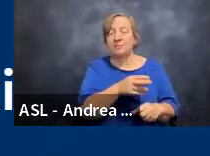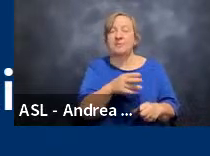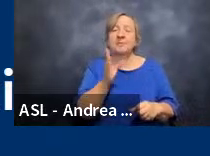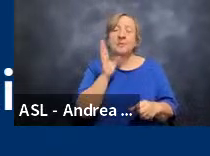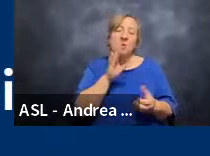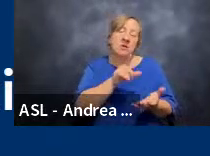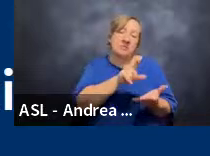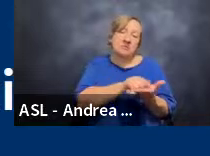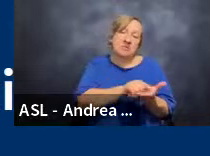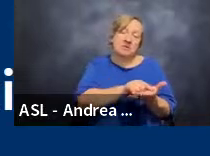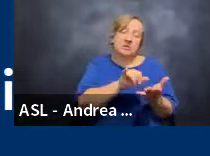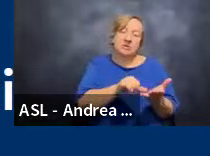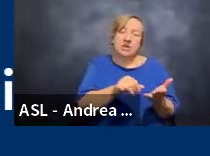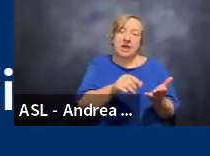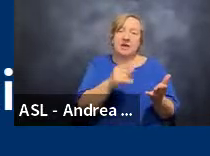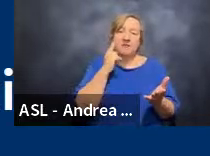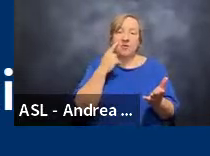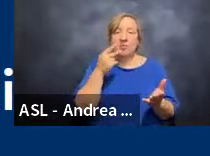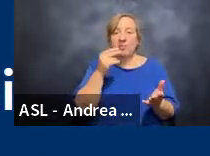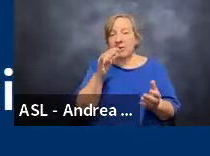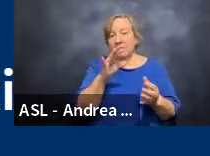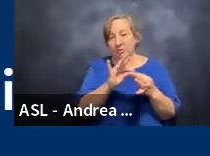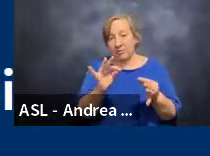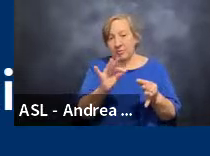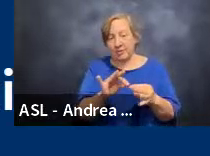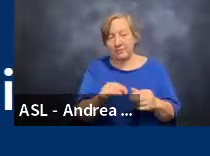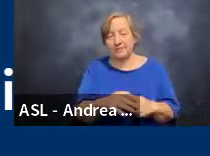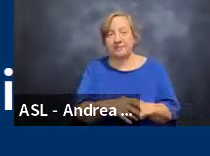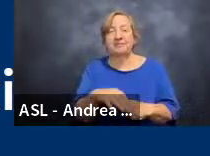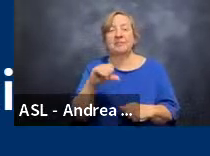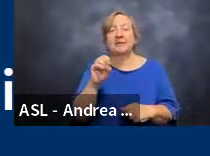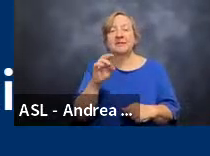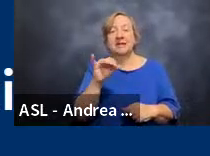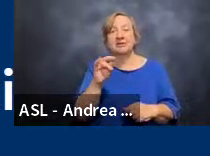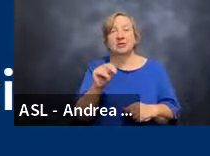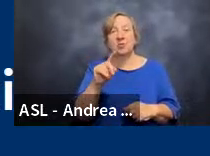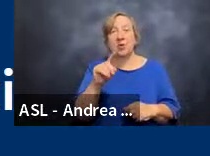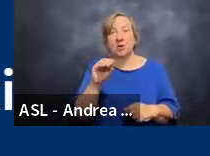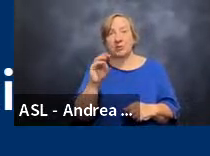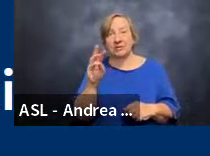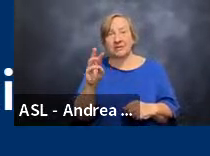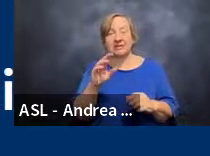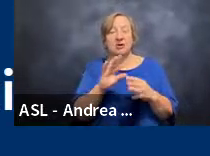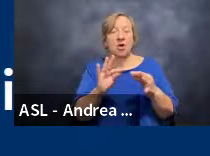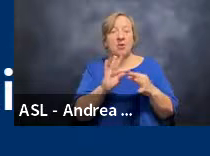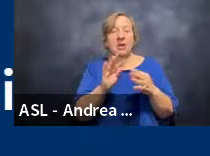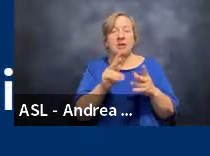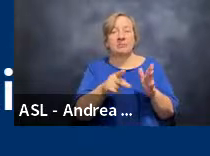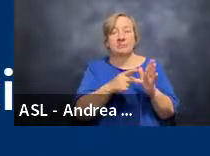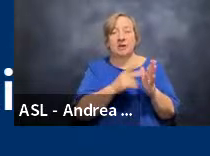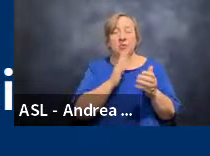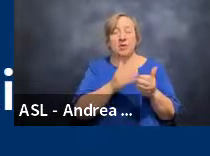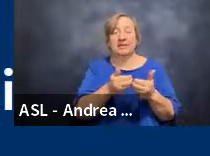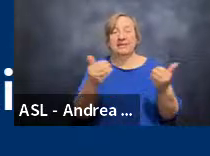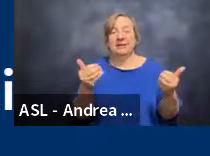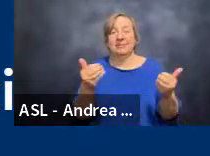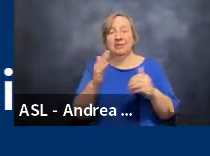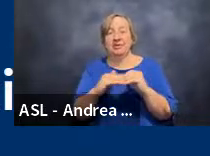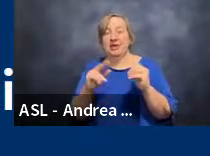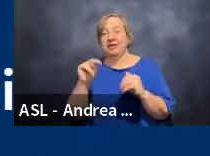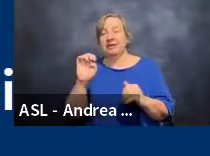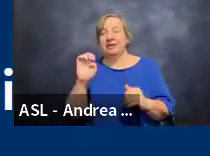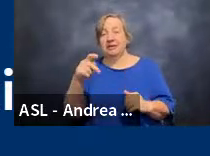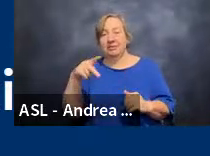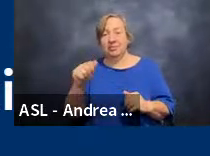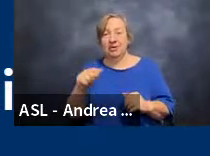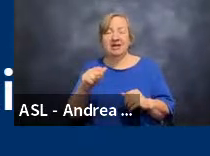publishing those for public comment. So the Section 106 comment period will run separately from NEPA, yet parallel,